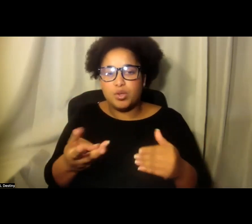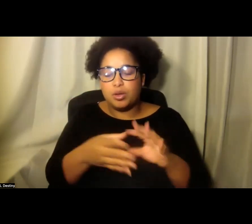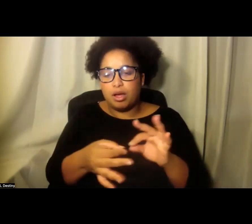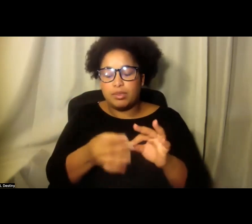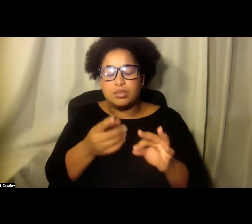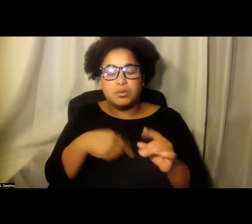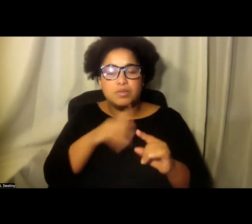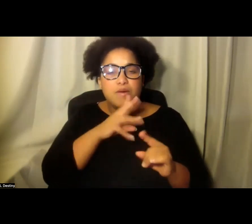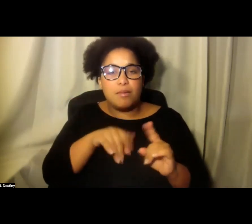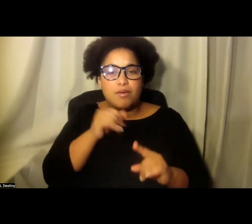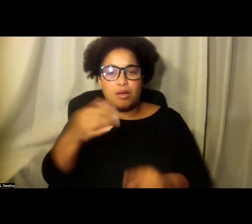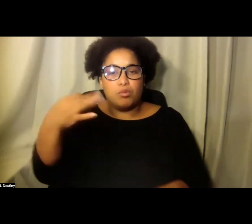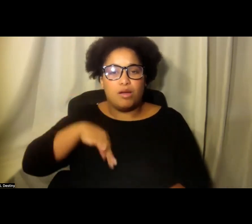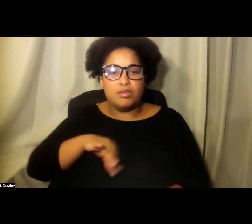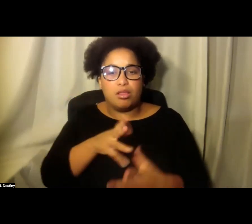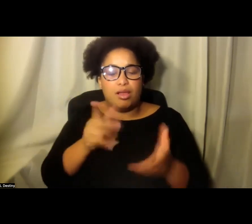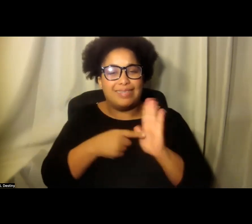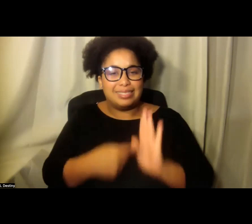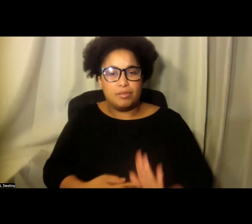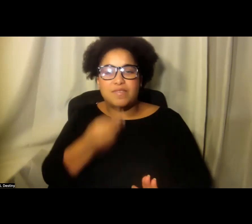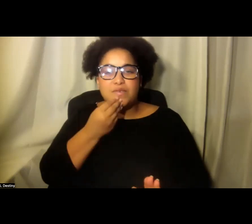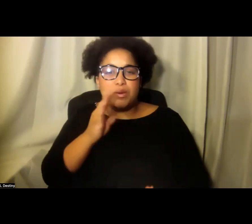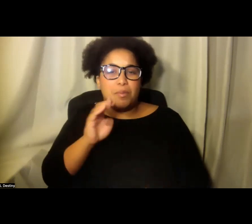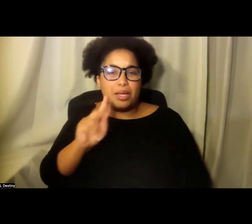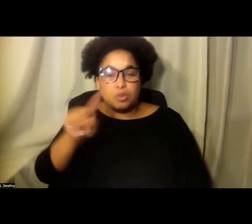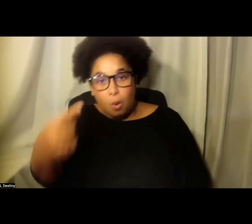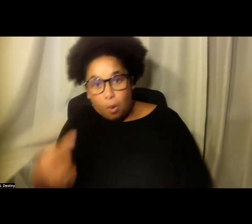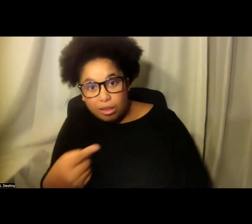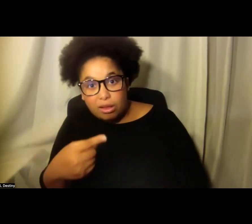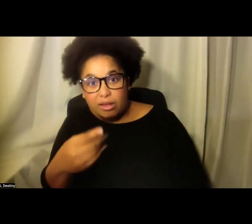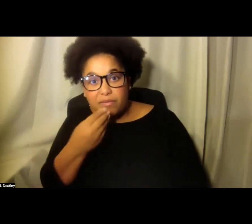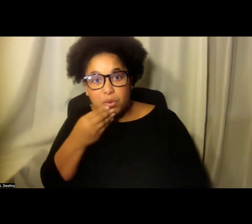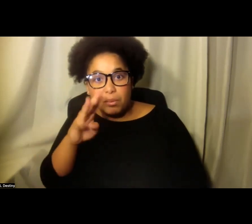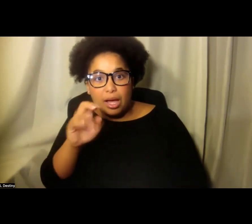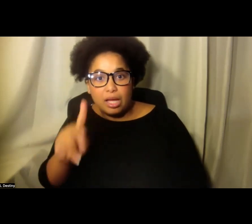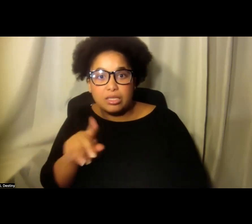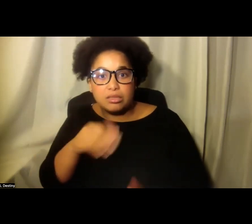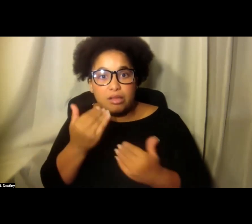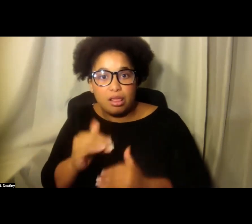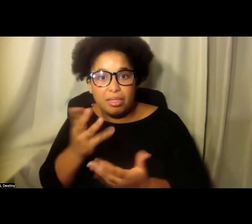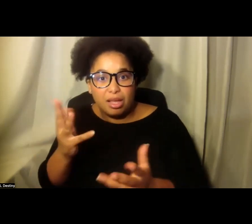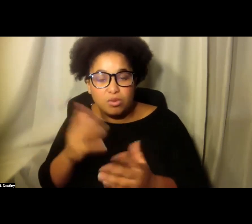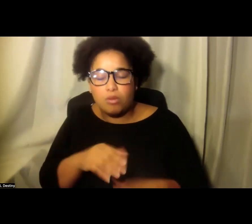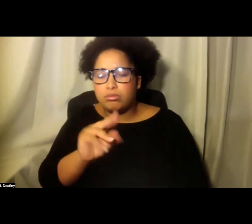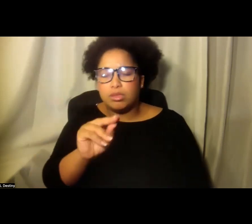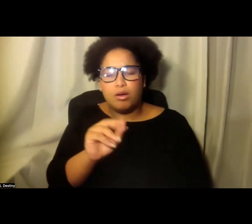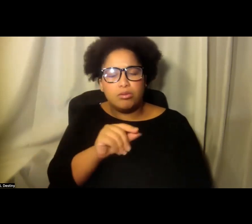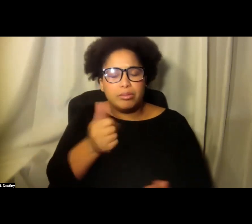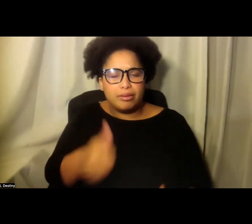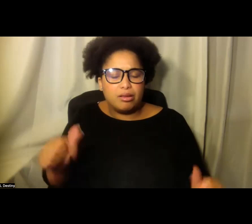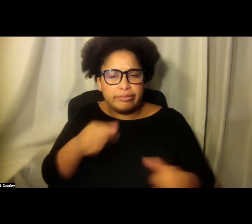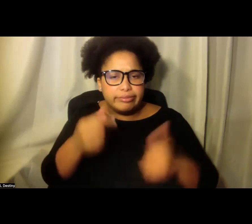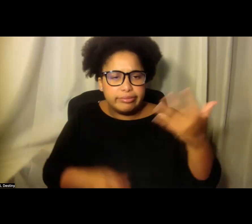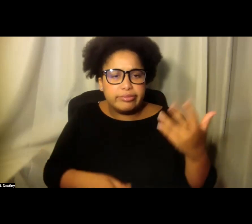talk about nonprofits, we're giving you a lot of examples of food banks. It's not only food banks, it's not limited to food banks. I'm going to put on a